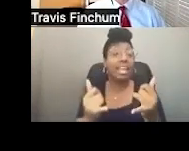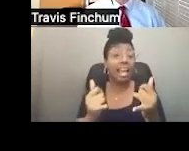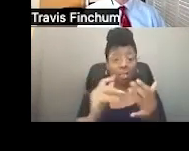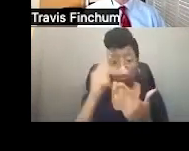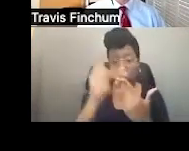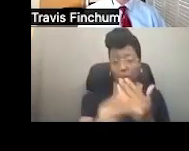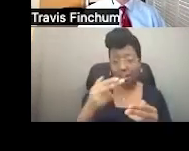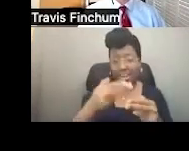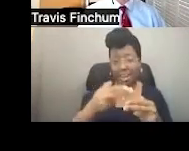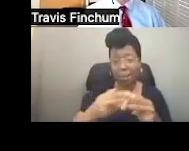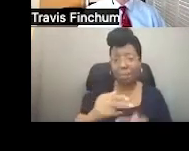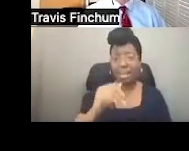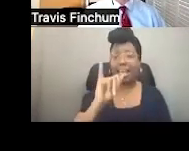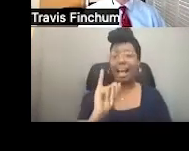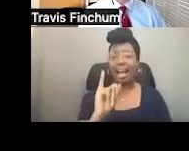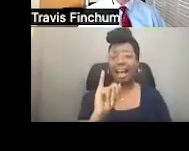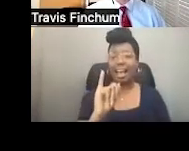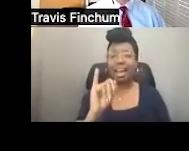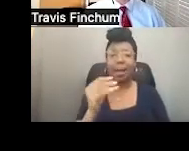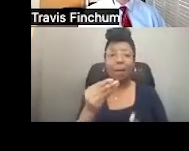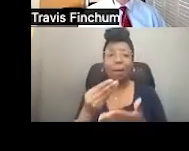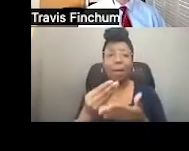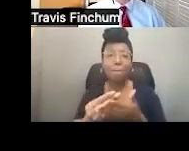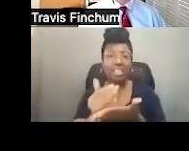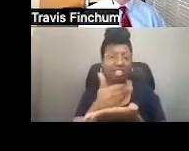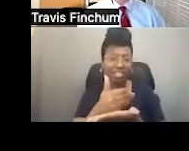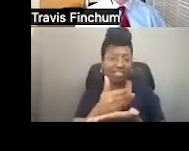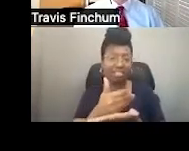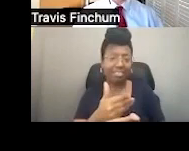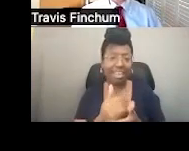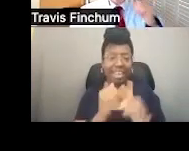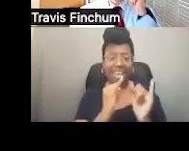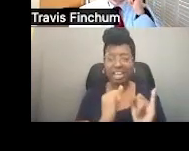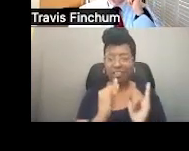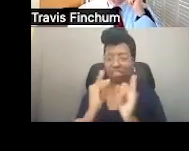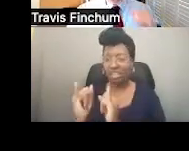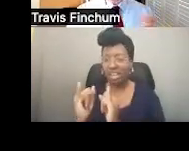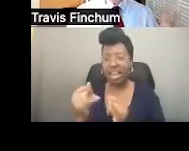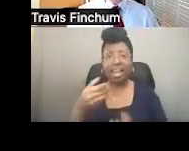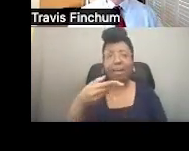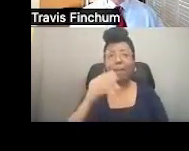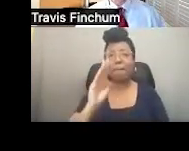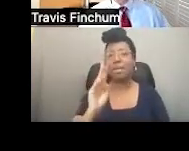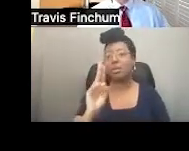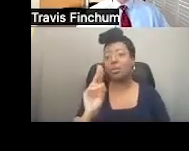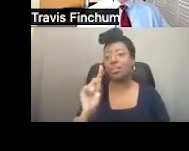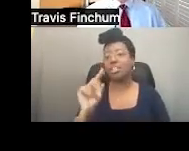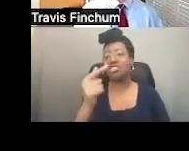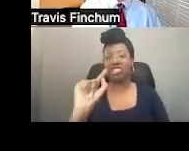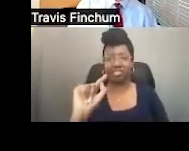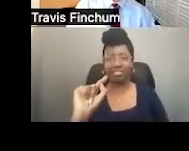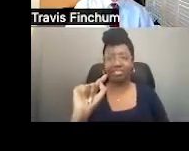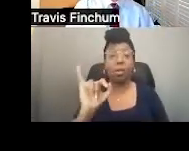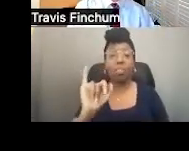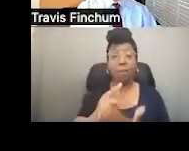It stands for Individualized Budget. So I-Budget. And that program has,